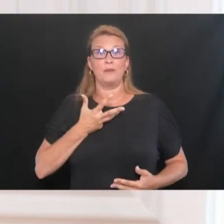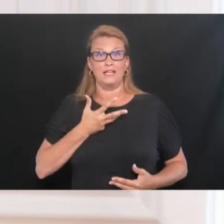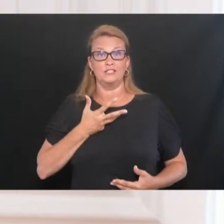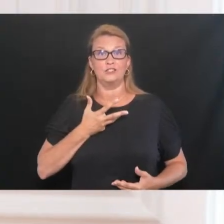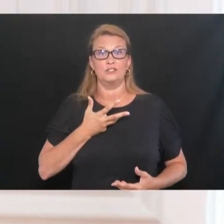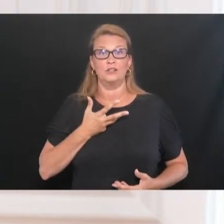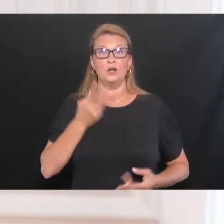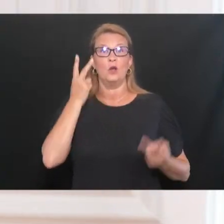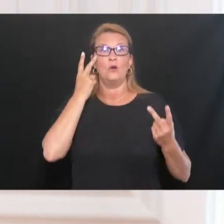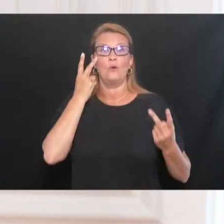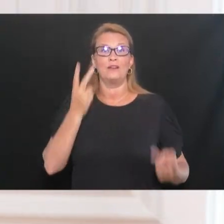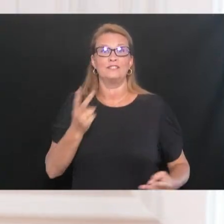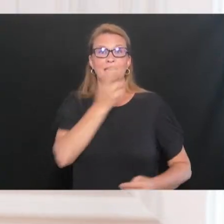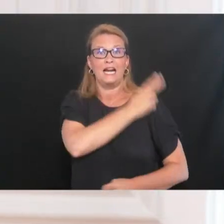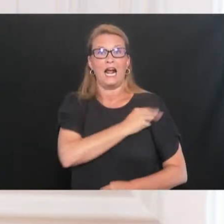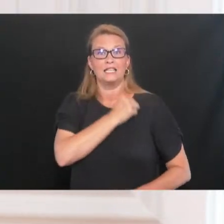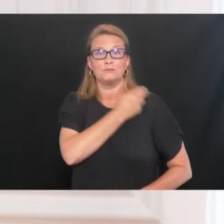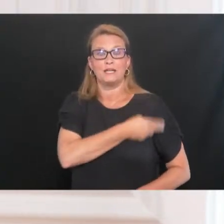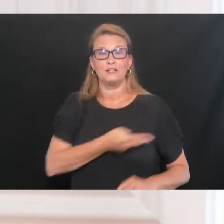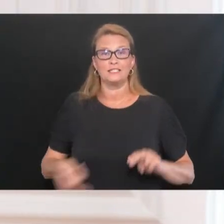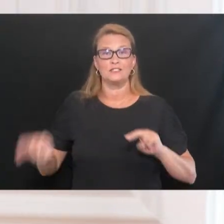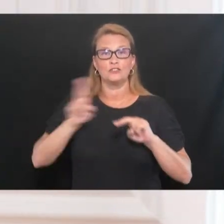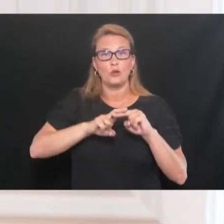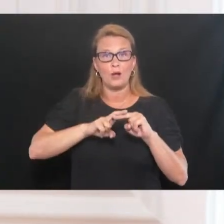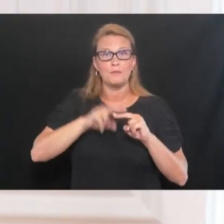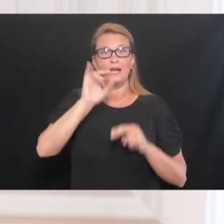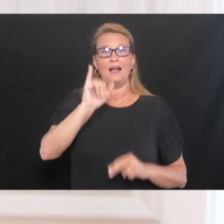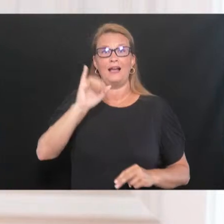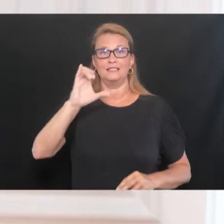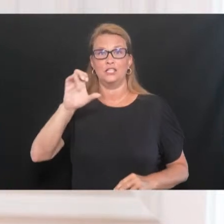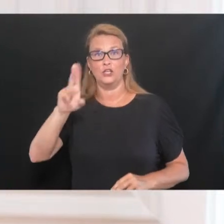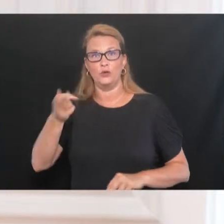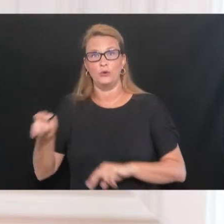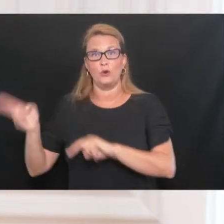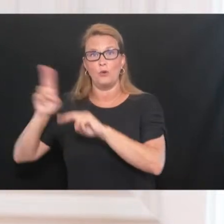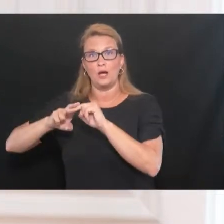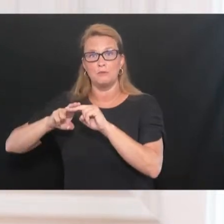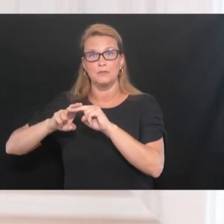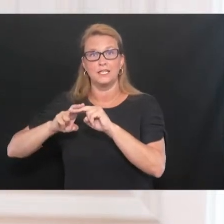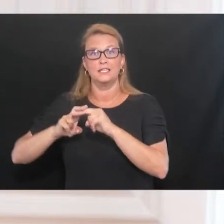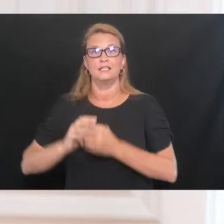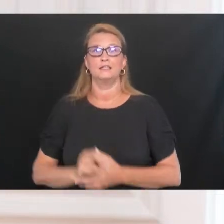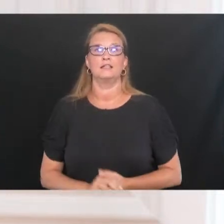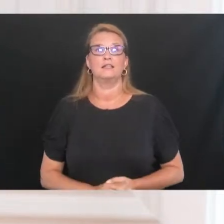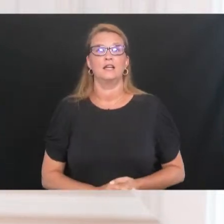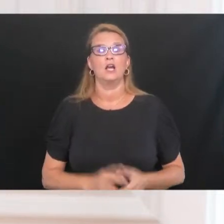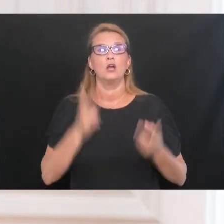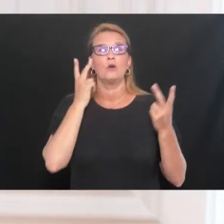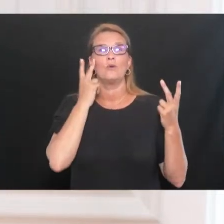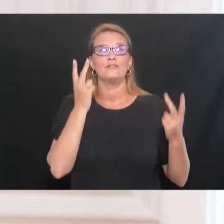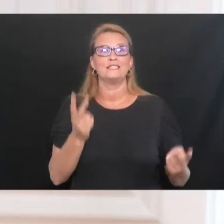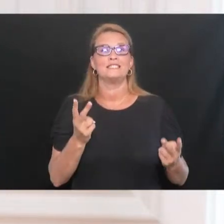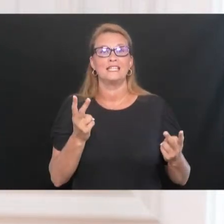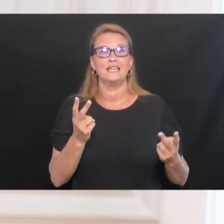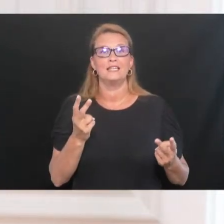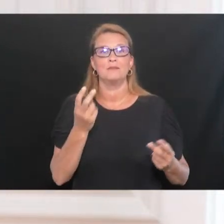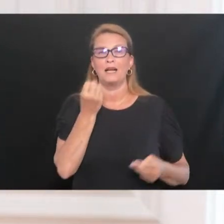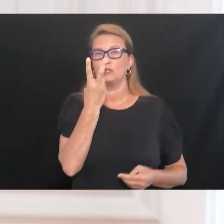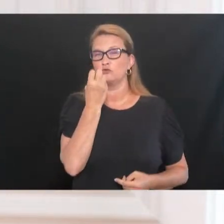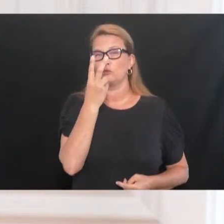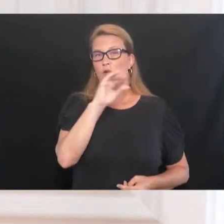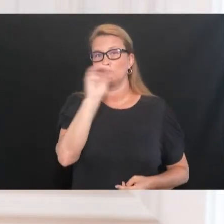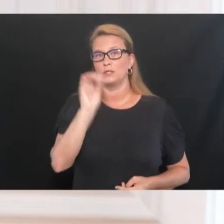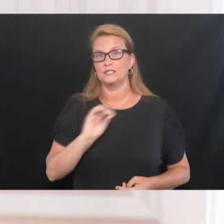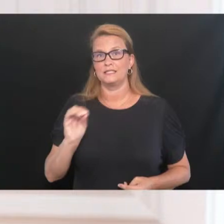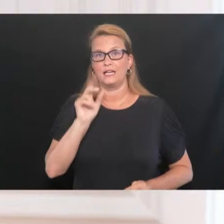seen hospitalizations go up, ICU admissions go up, ventilator use go up, and we've seen that about 12% of